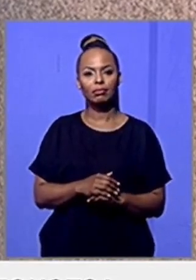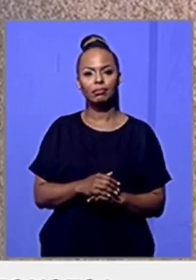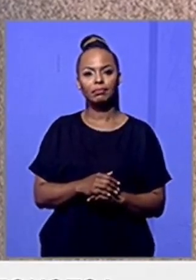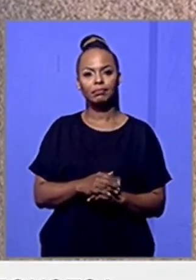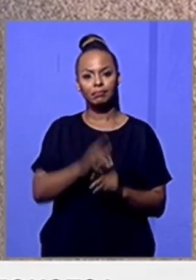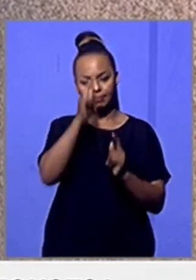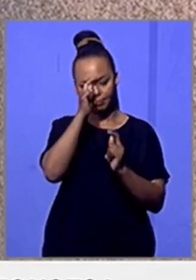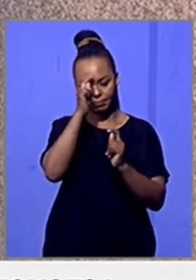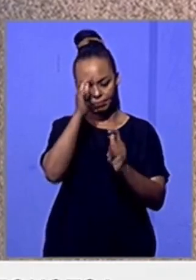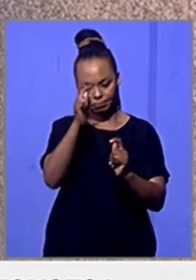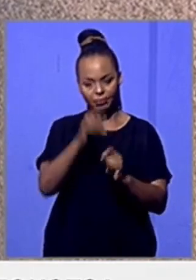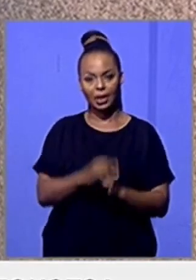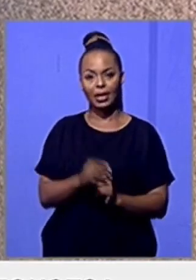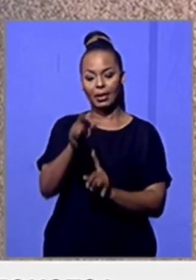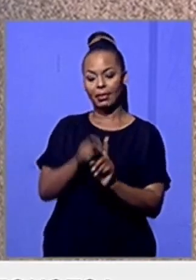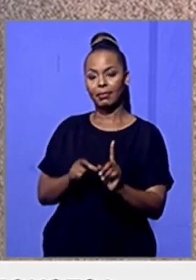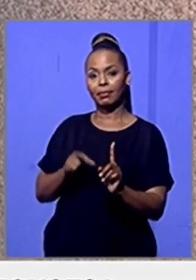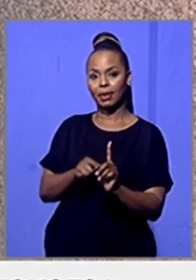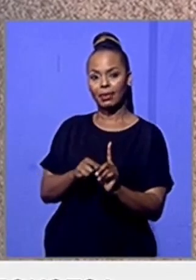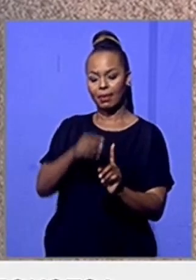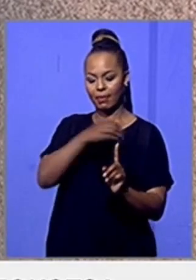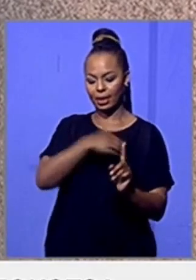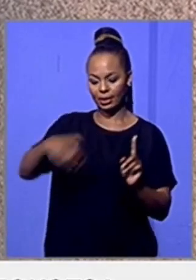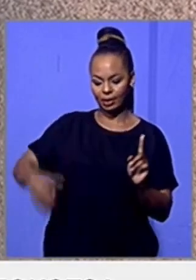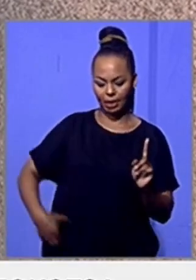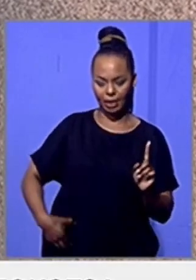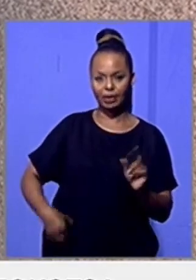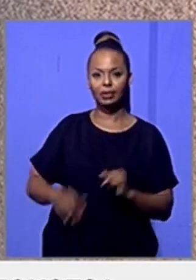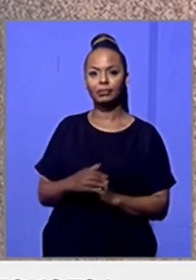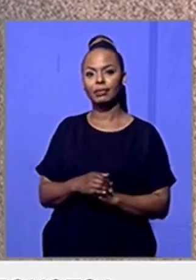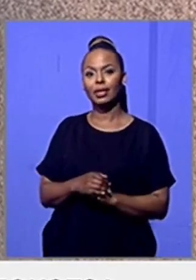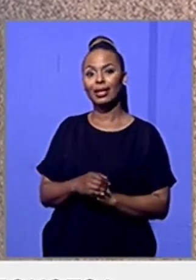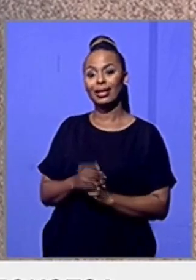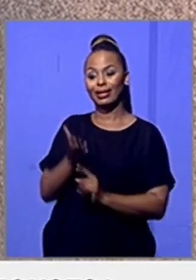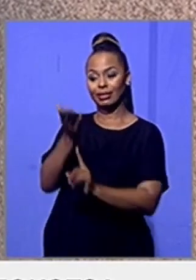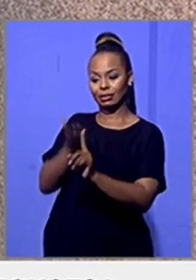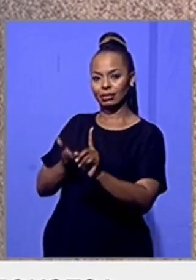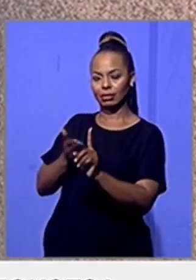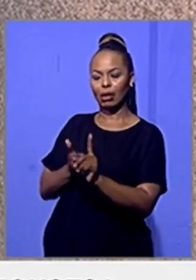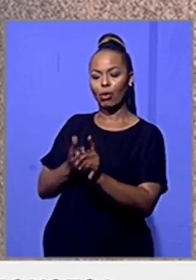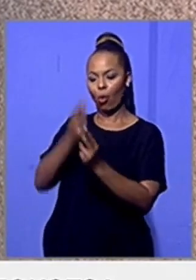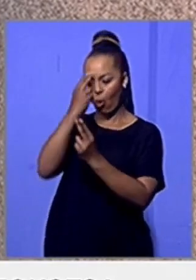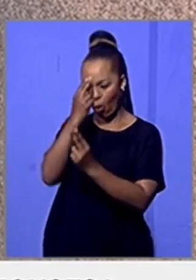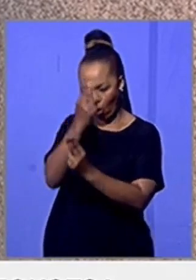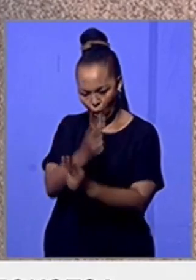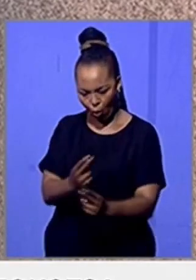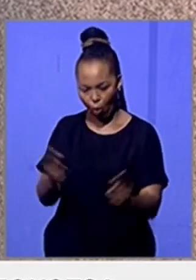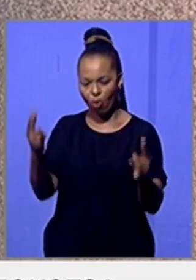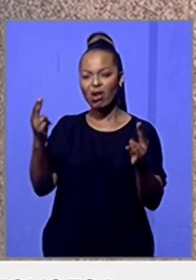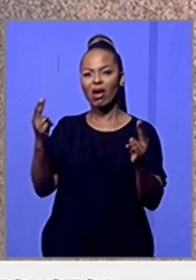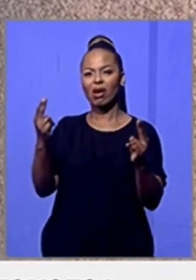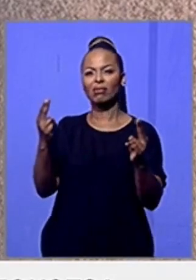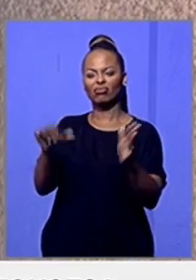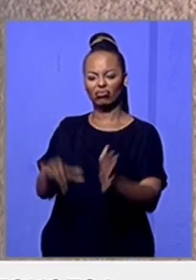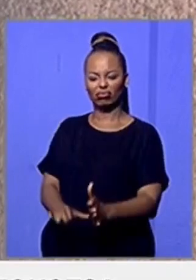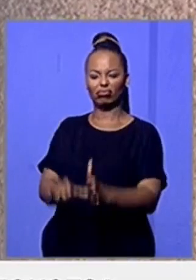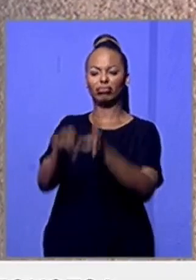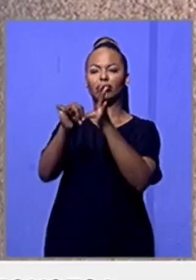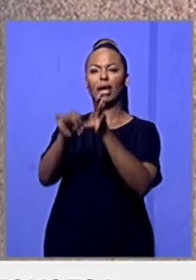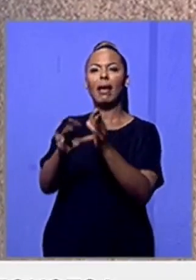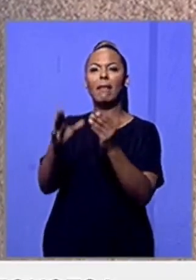President Xi Jinping shall henceforth be honored as an esteemed member of